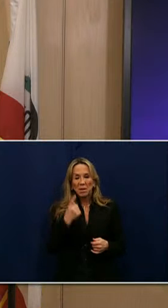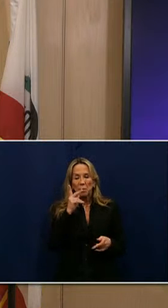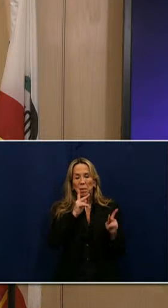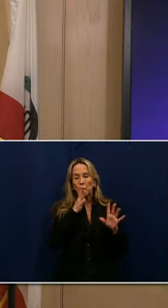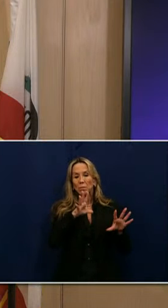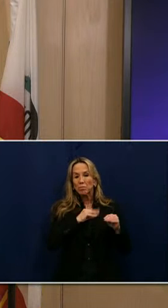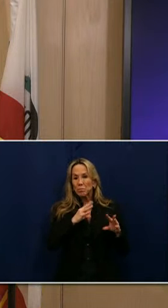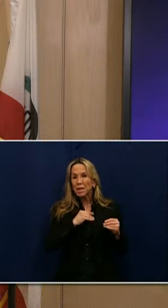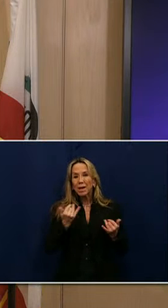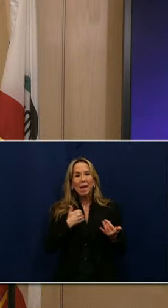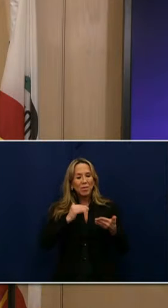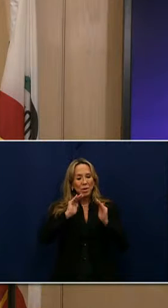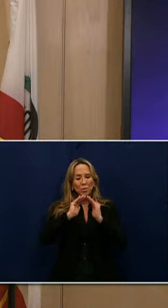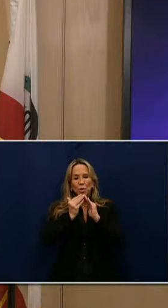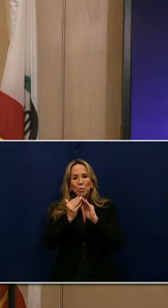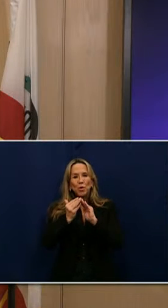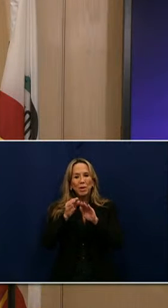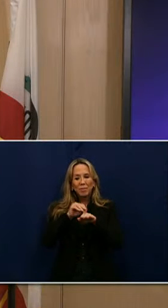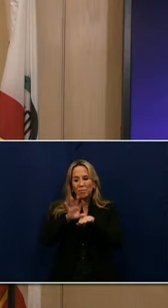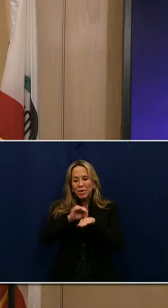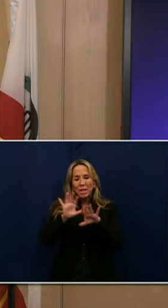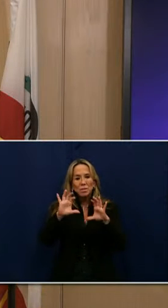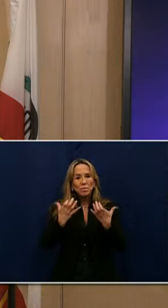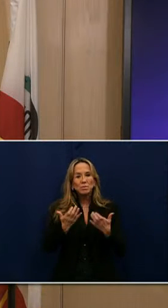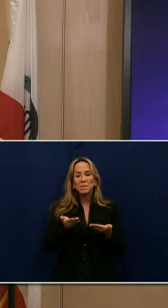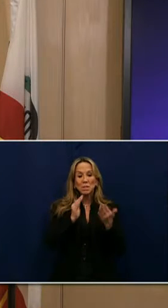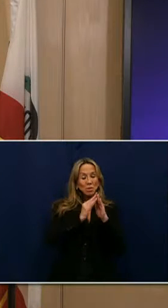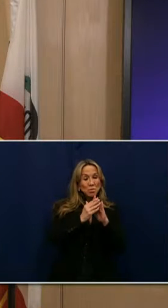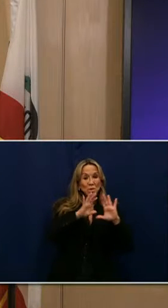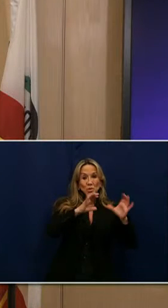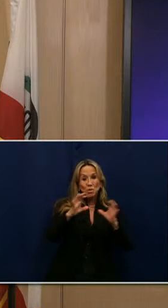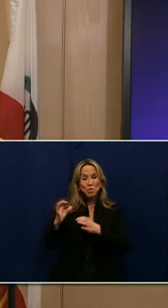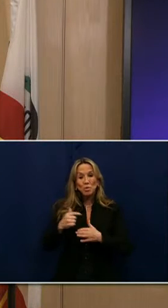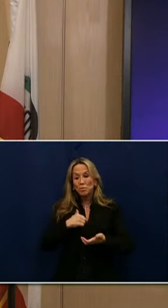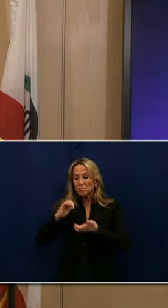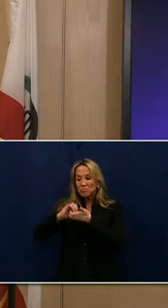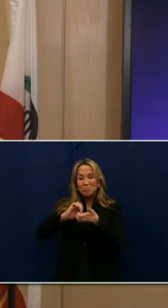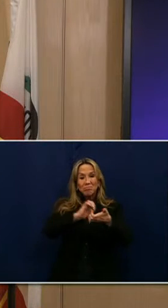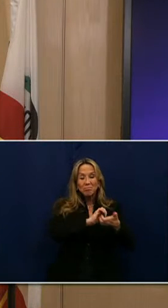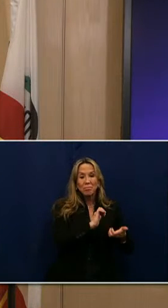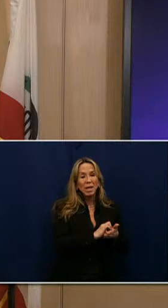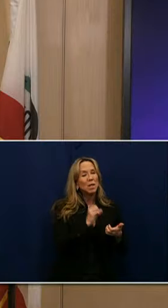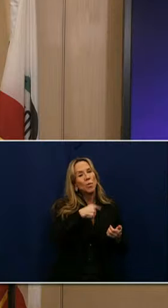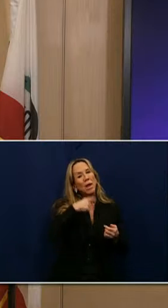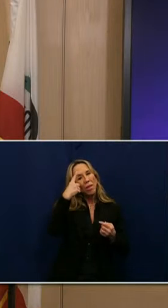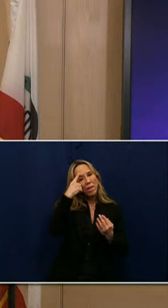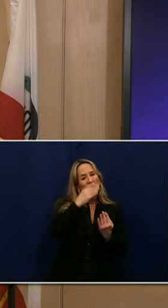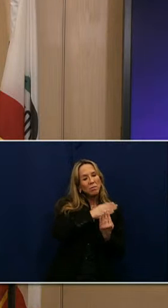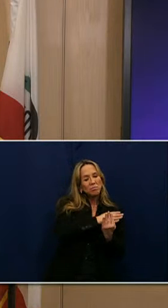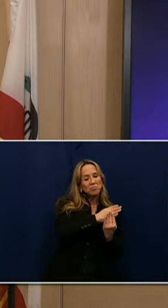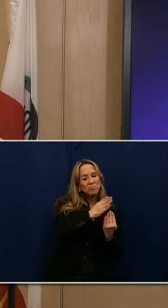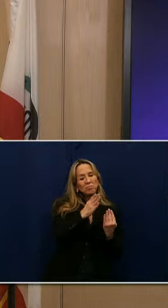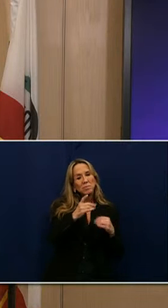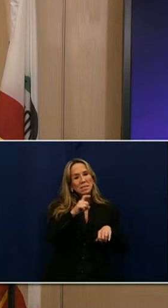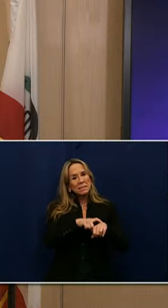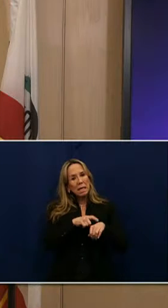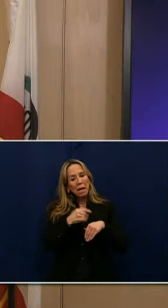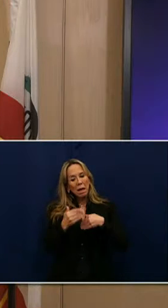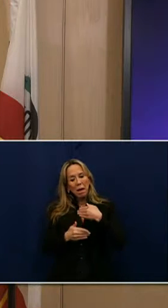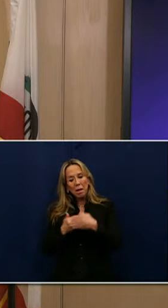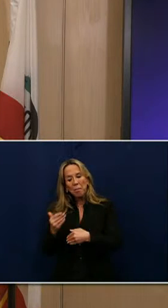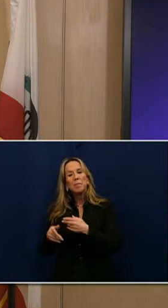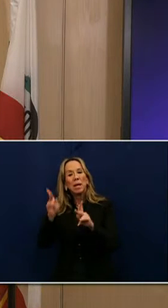We're engaging with community groups, working with trusted messengers. And so we think that over the duration of this, we'll be able to build that